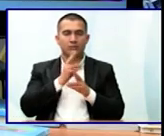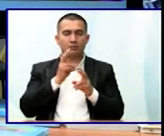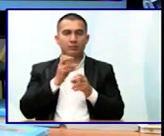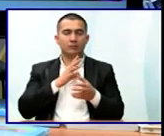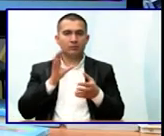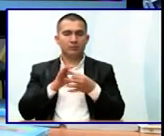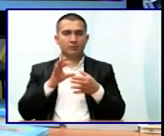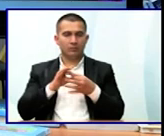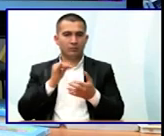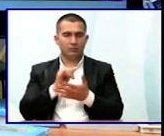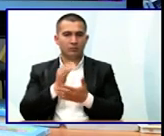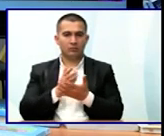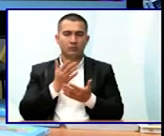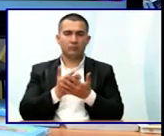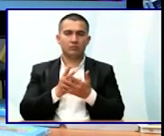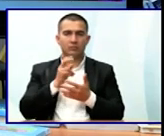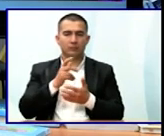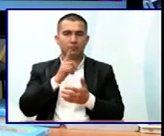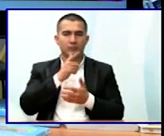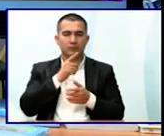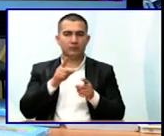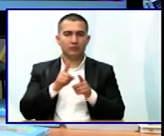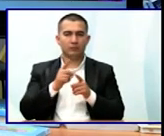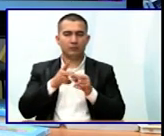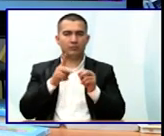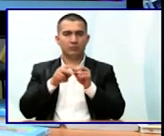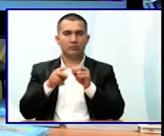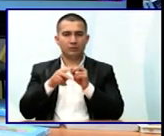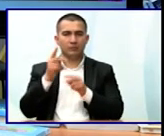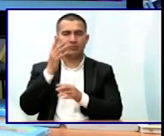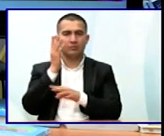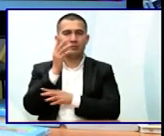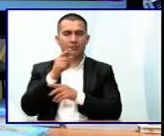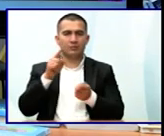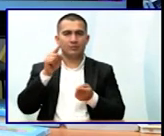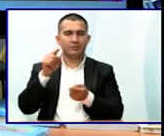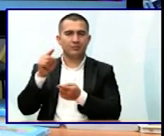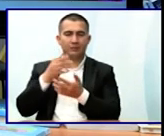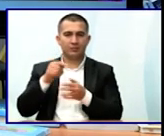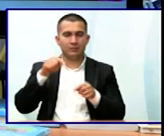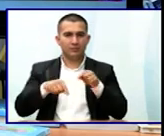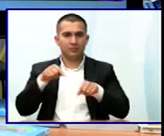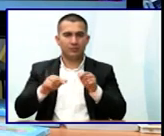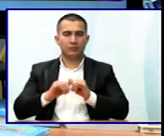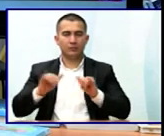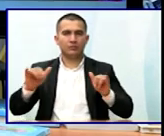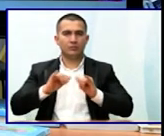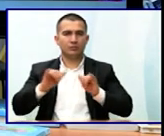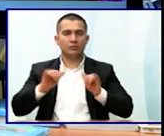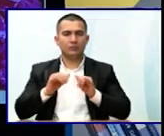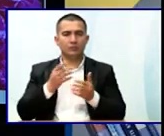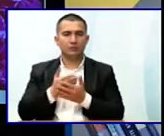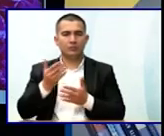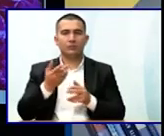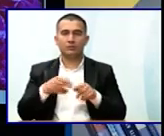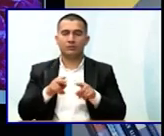o'simliklarimiz borki, ular qalamchalar orqali ko'paytiriladi. Qalamchalar orqali ko'paytiriladigan o'simliklarimizda